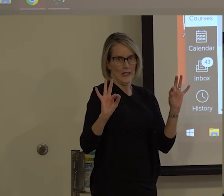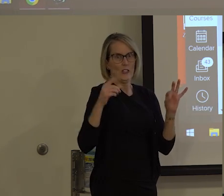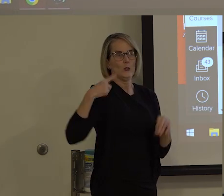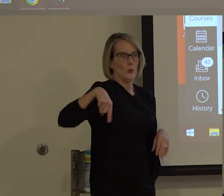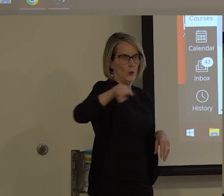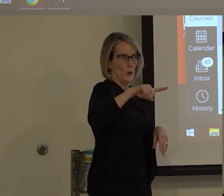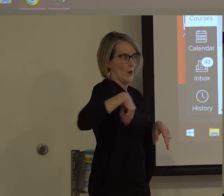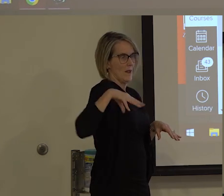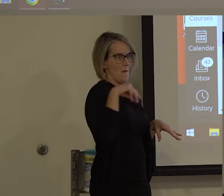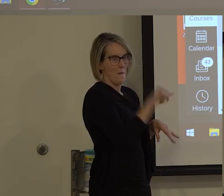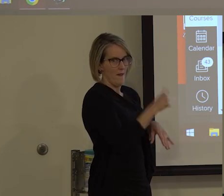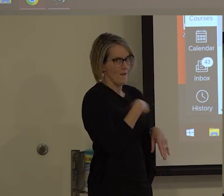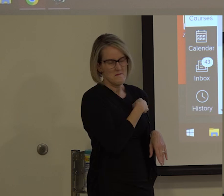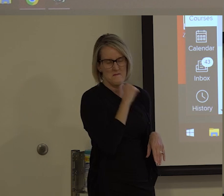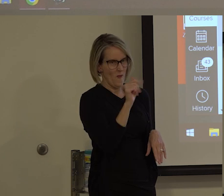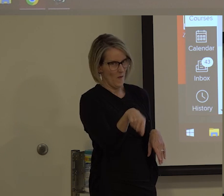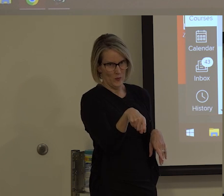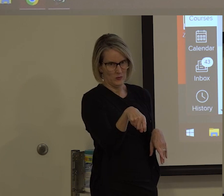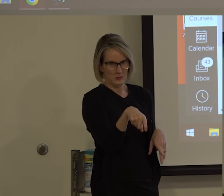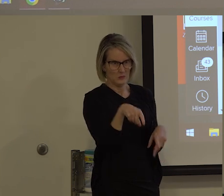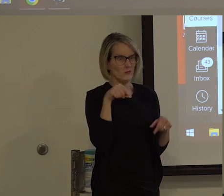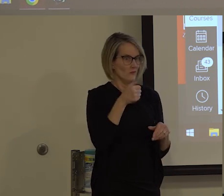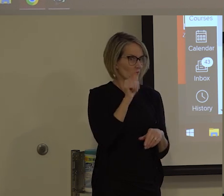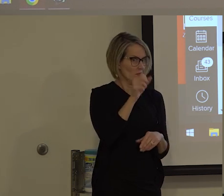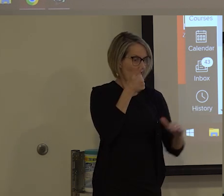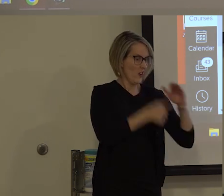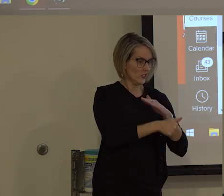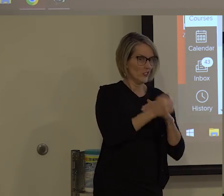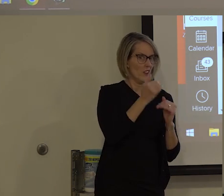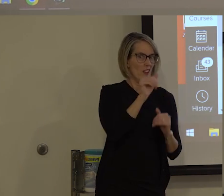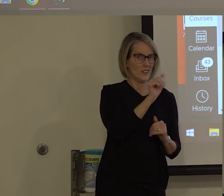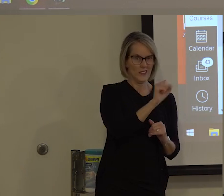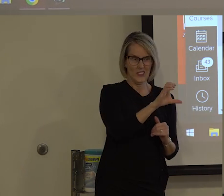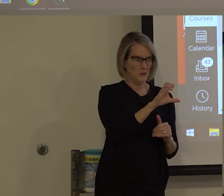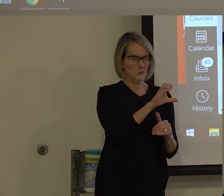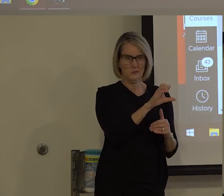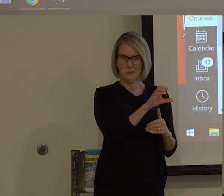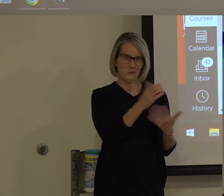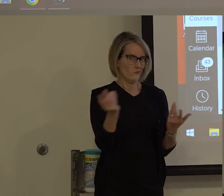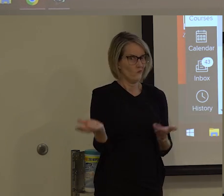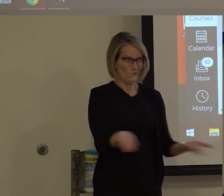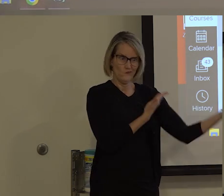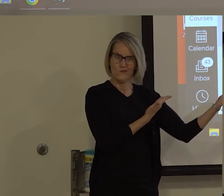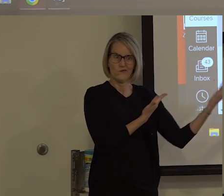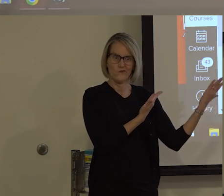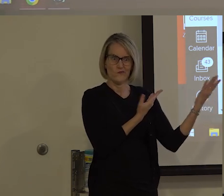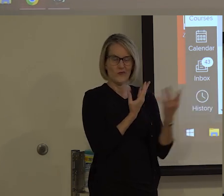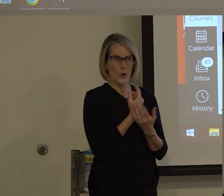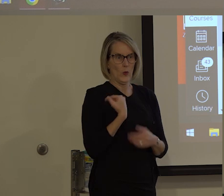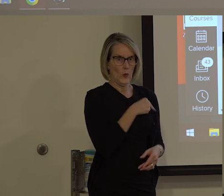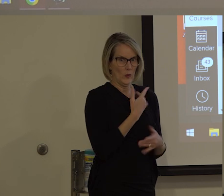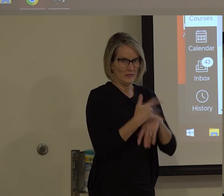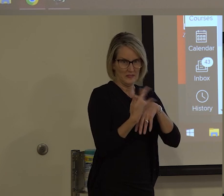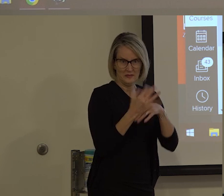anyone within arts and sciences. So yeah, if you need it, come talk to me, come talk to us.